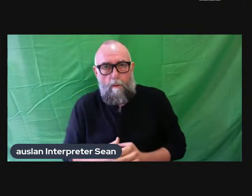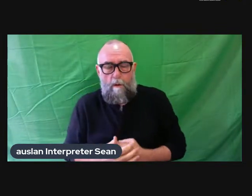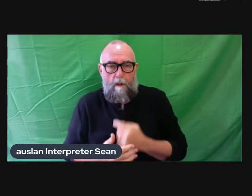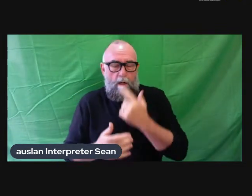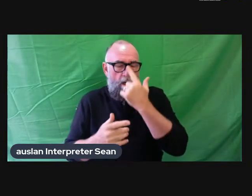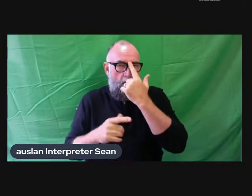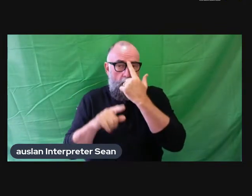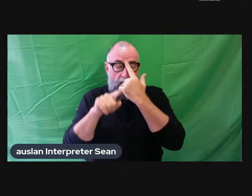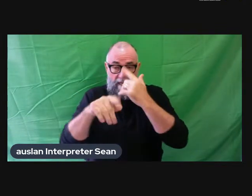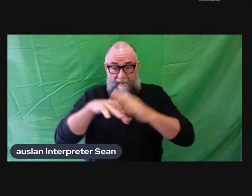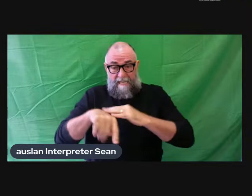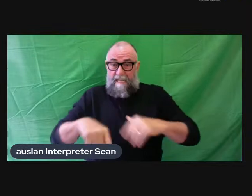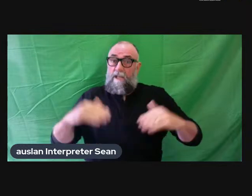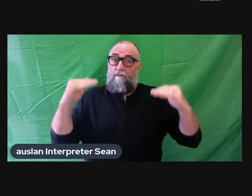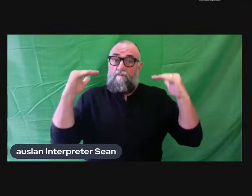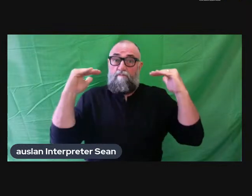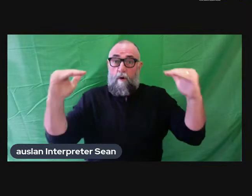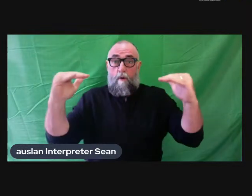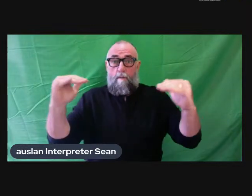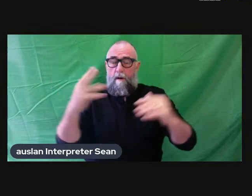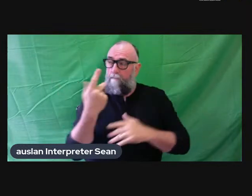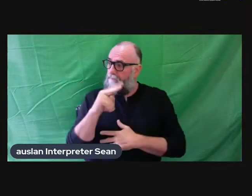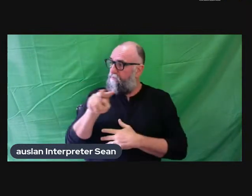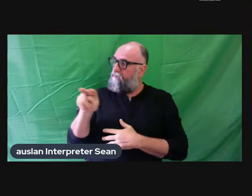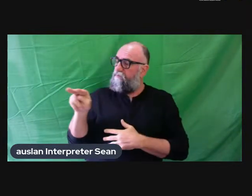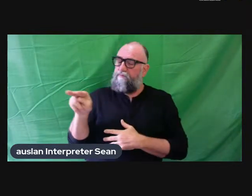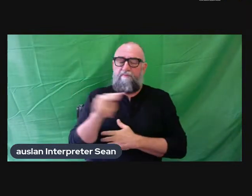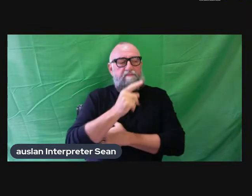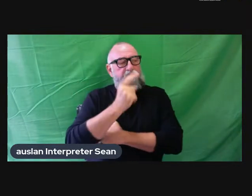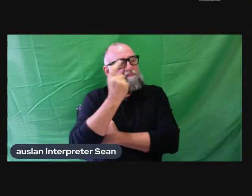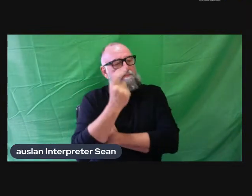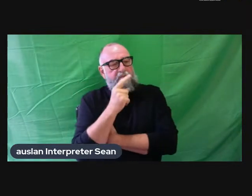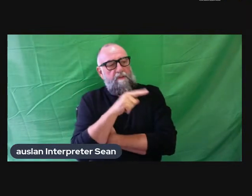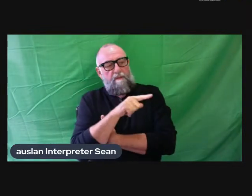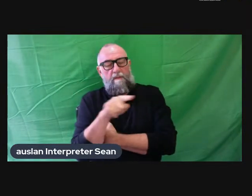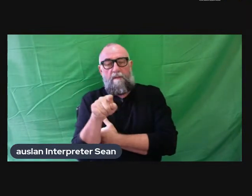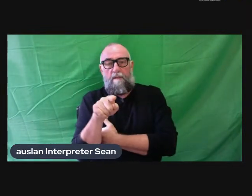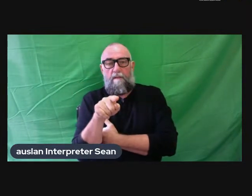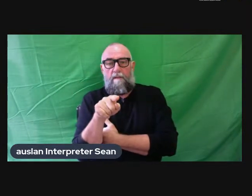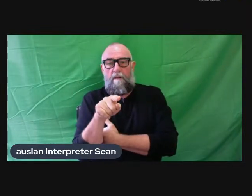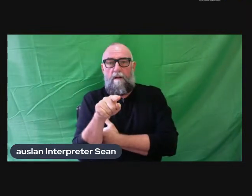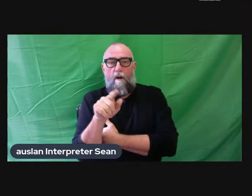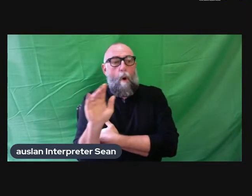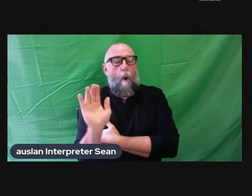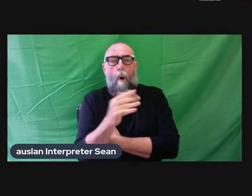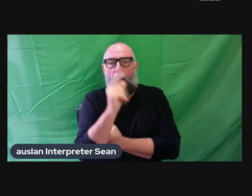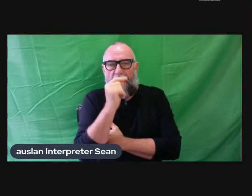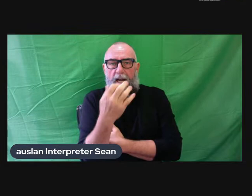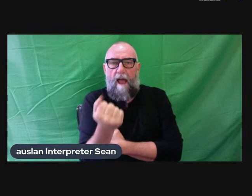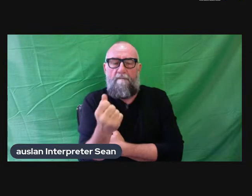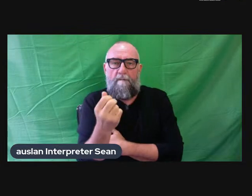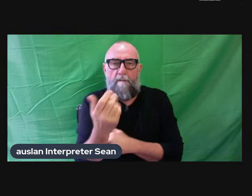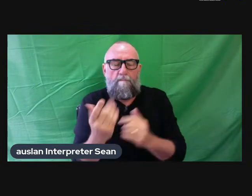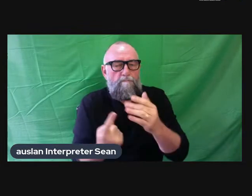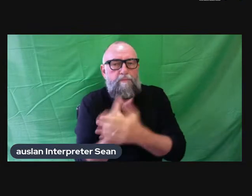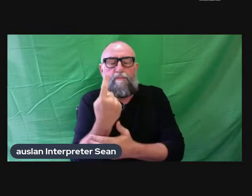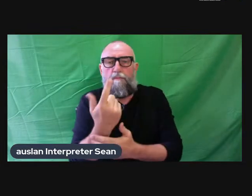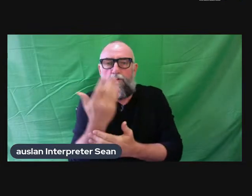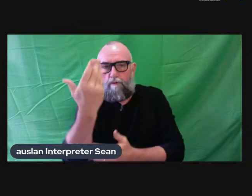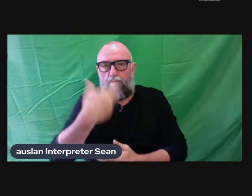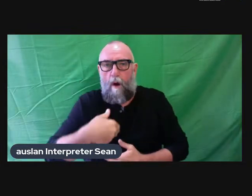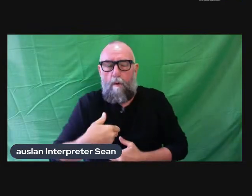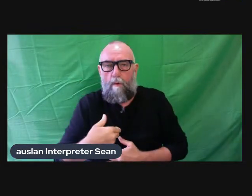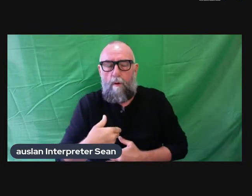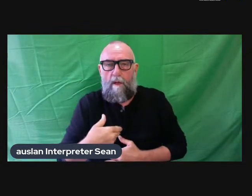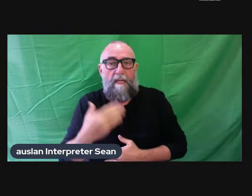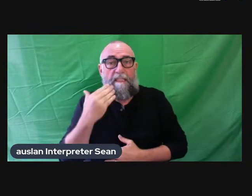you will see only too well that stroke does not discriminate. It can touch the lives of anyone, regardless of age, gender,